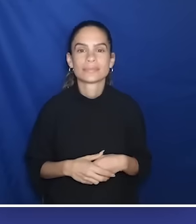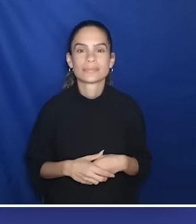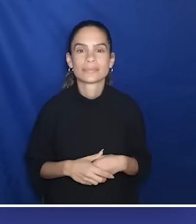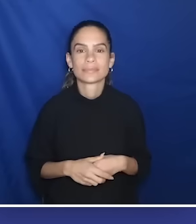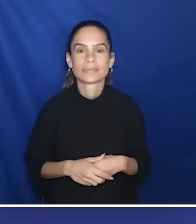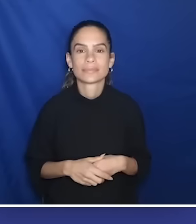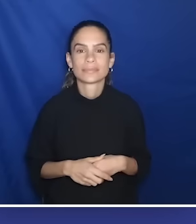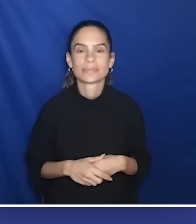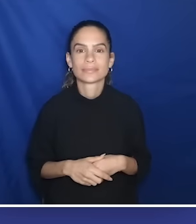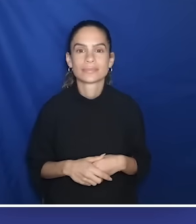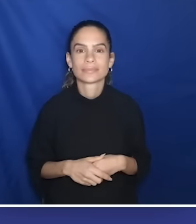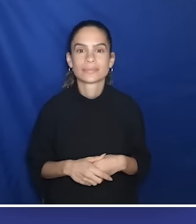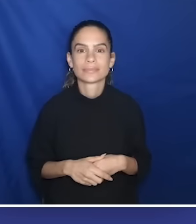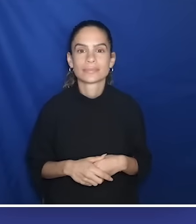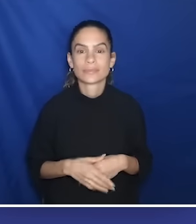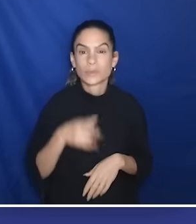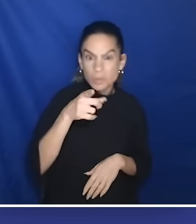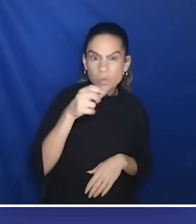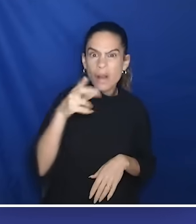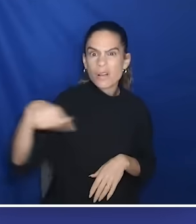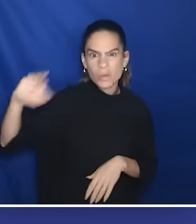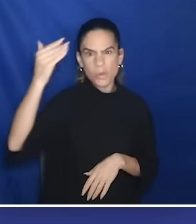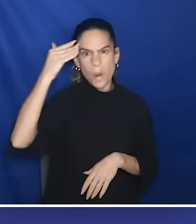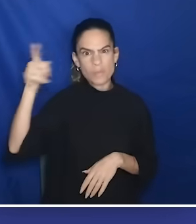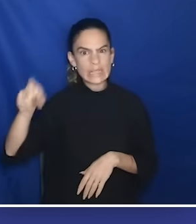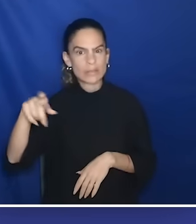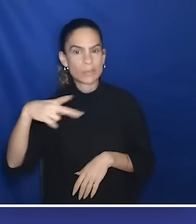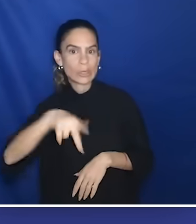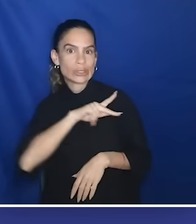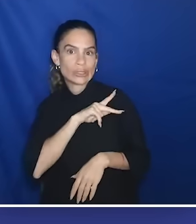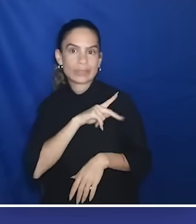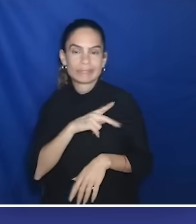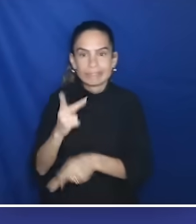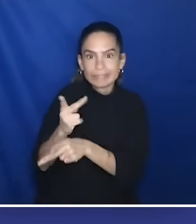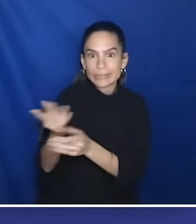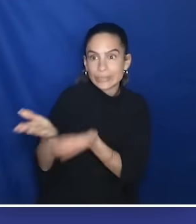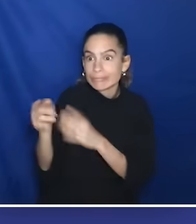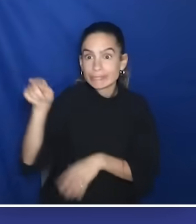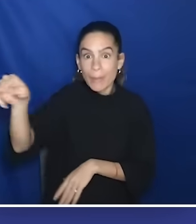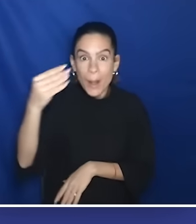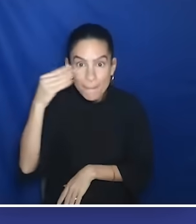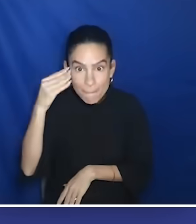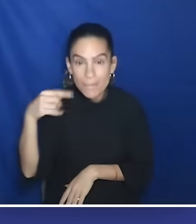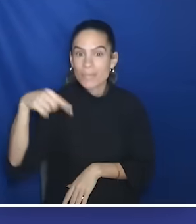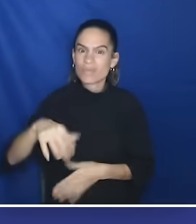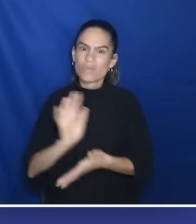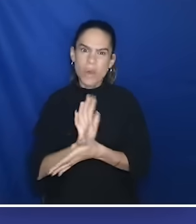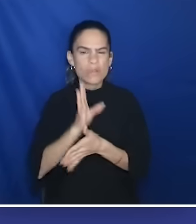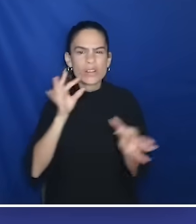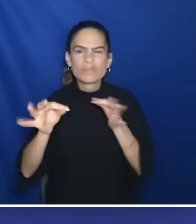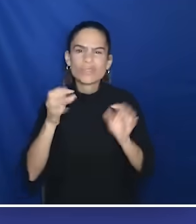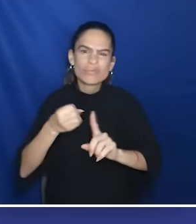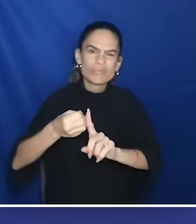and characters act out what the narrator describes. Do you or someone you know need personal caregiving services at home?